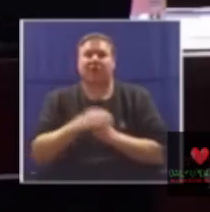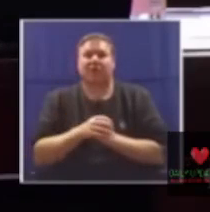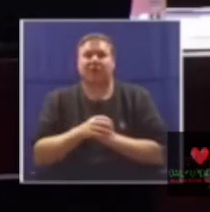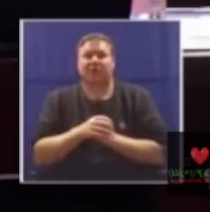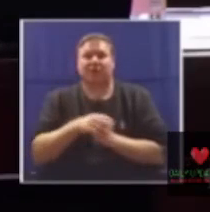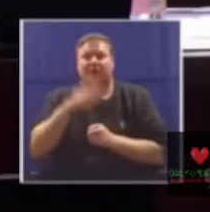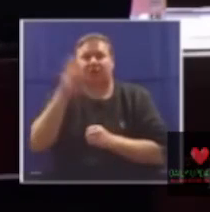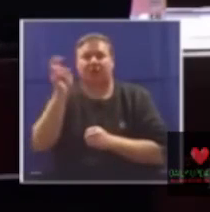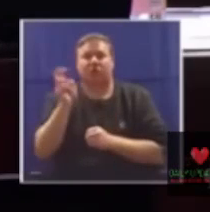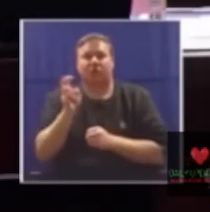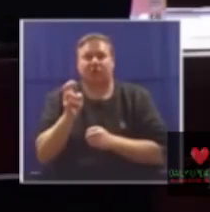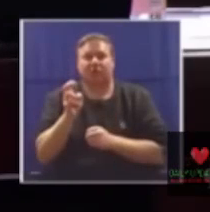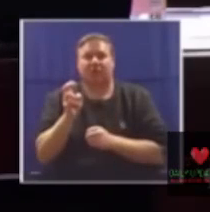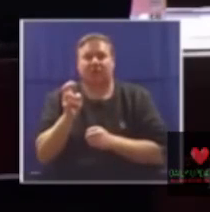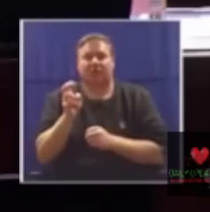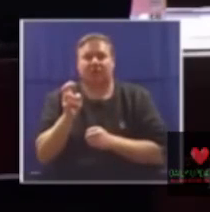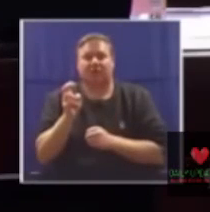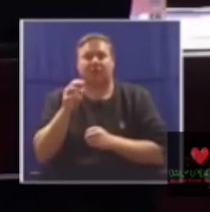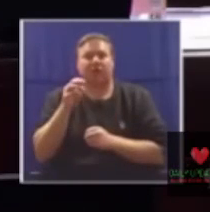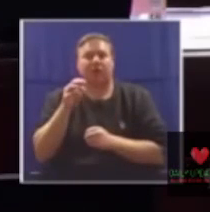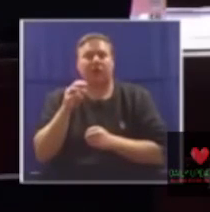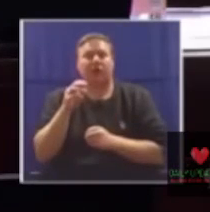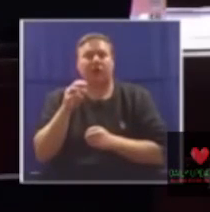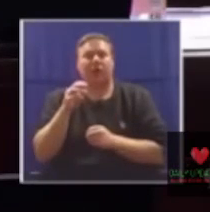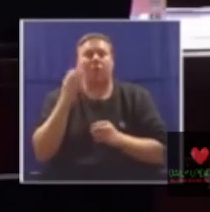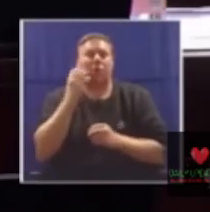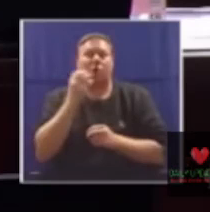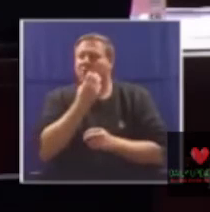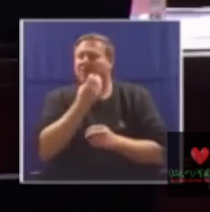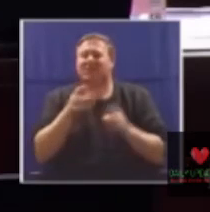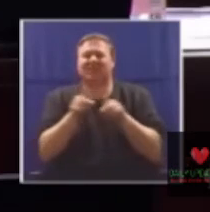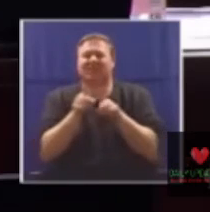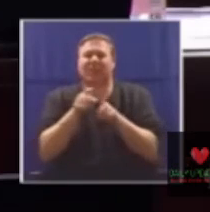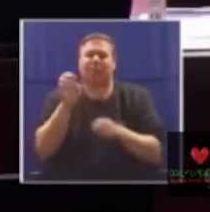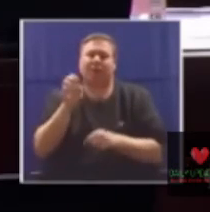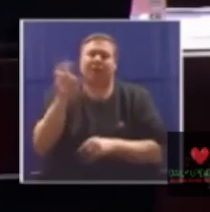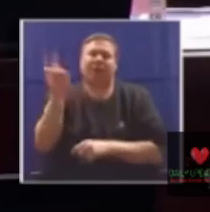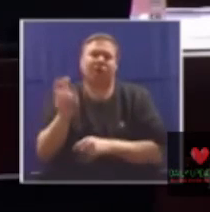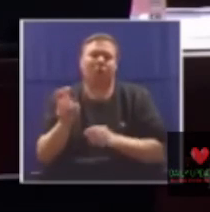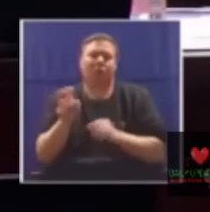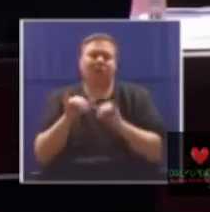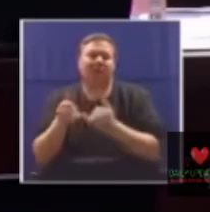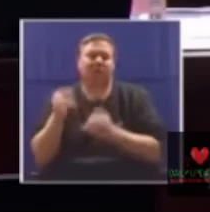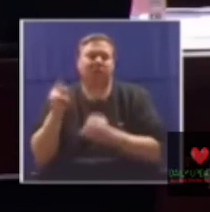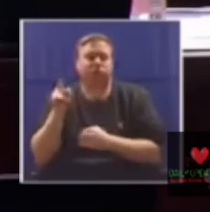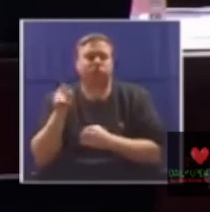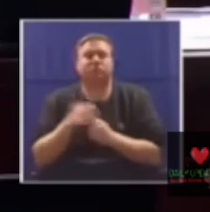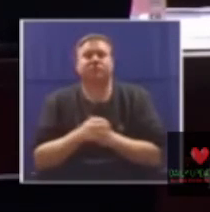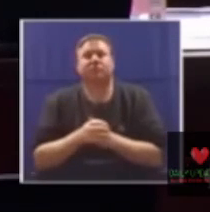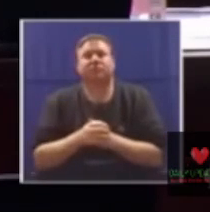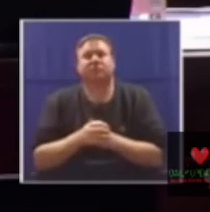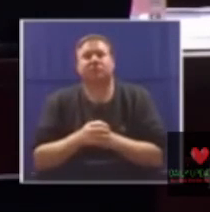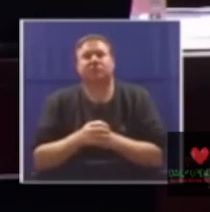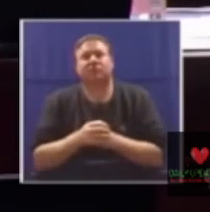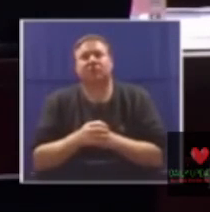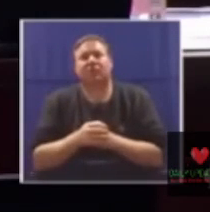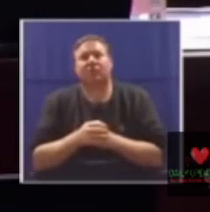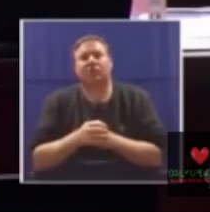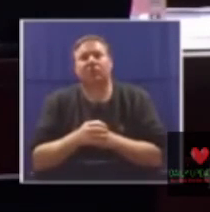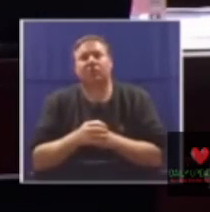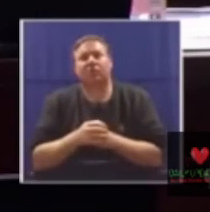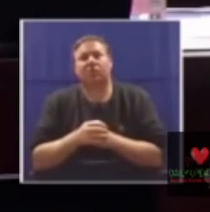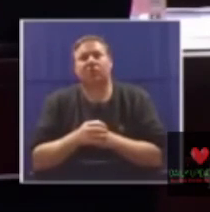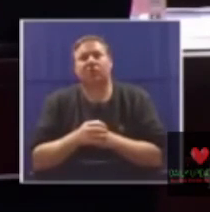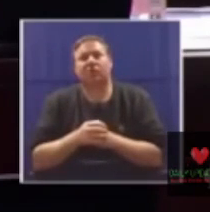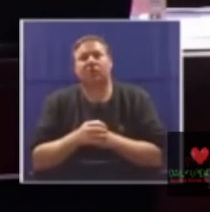de Mozambique, which is the equivalent of Eskom in Mozambique, to engage about the surplus energy